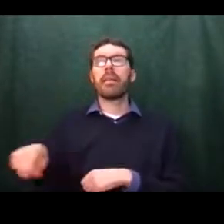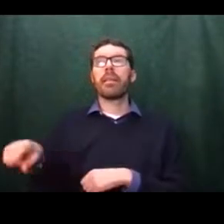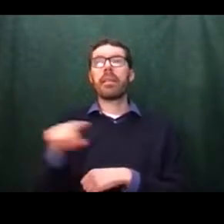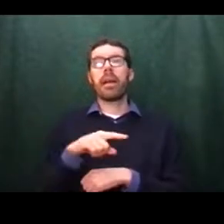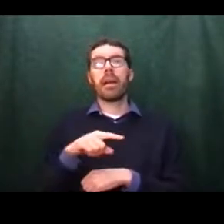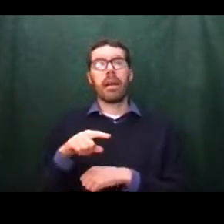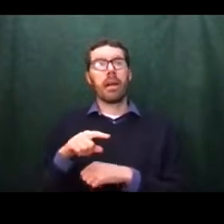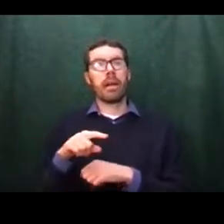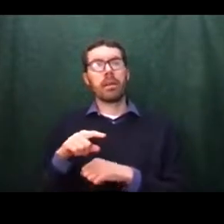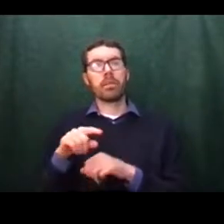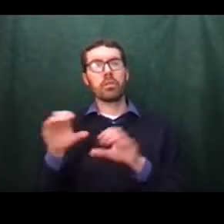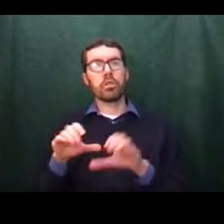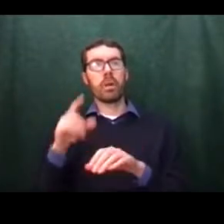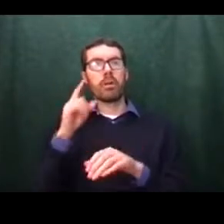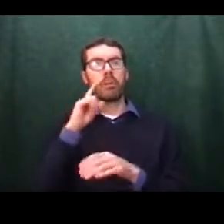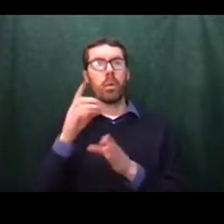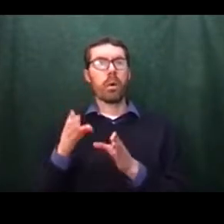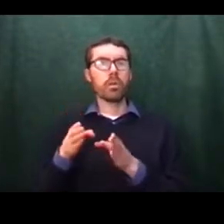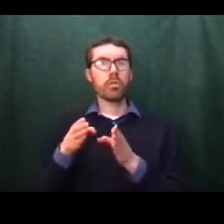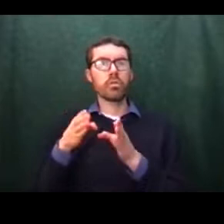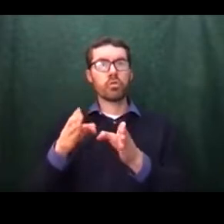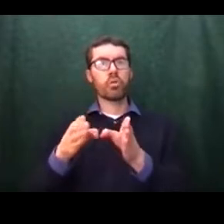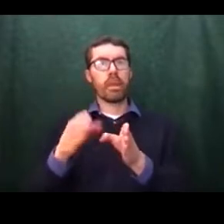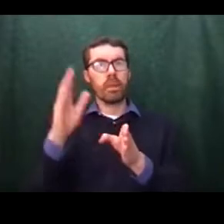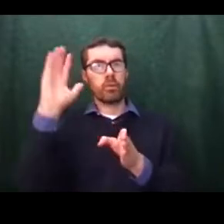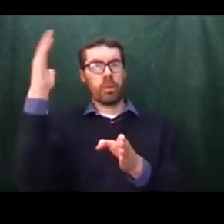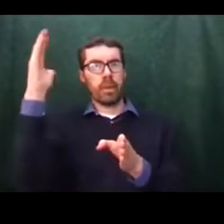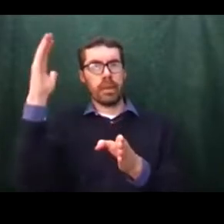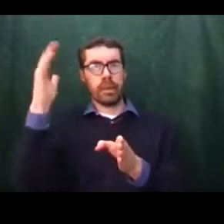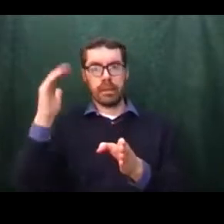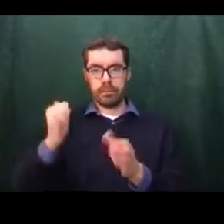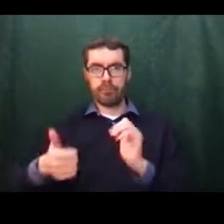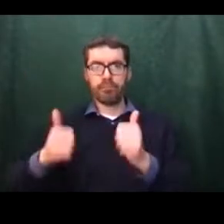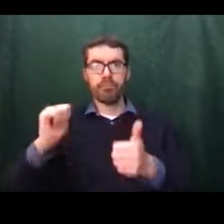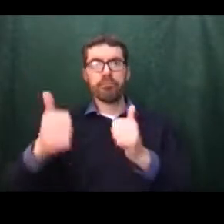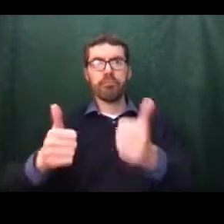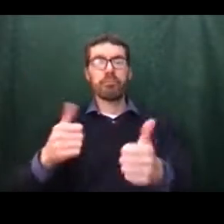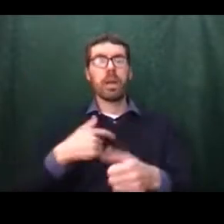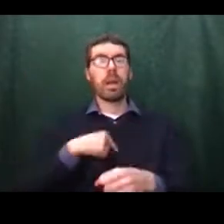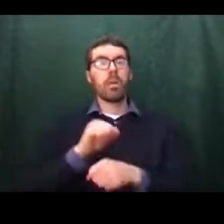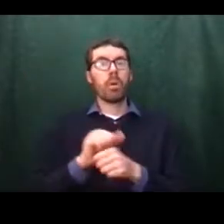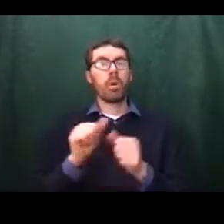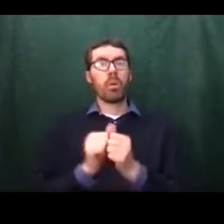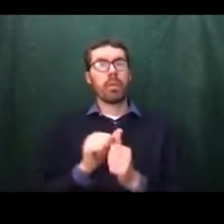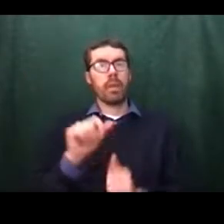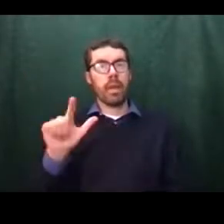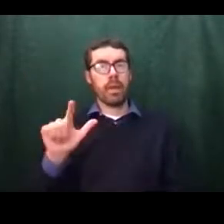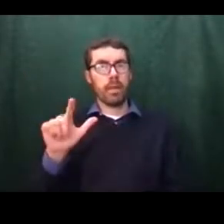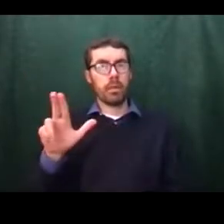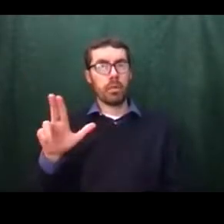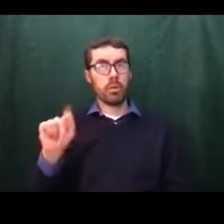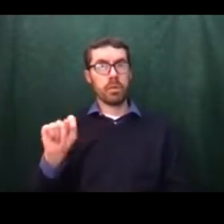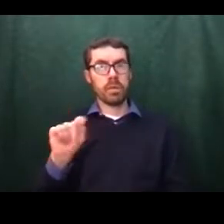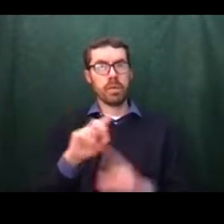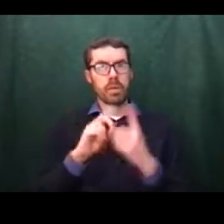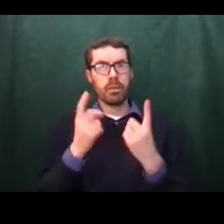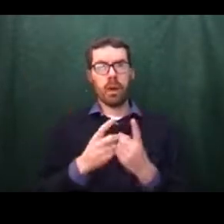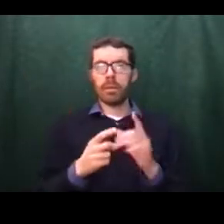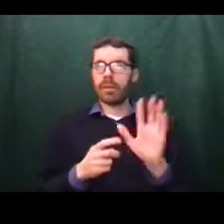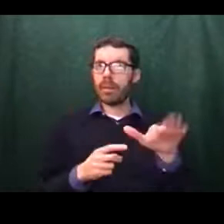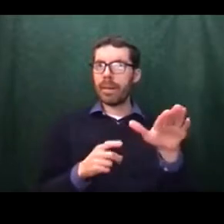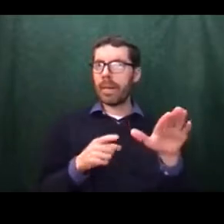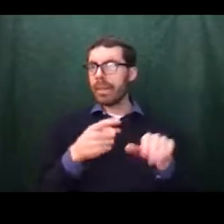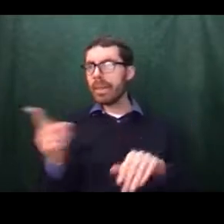street side trees, if I can use that terminology. Yeah. I'm working with our LUT department right now to say, these people are out